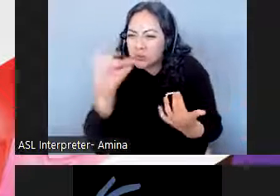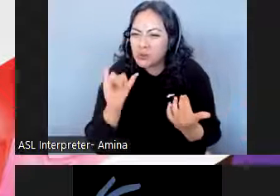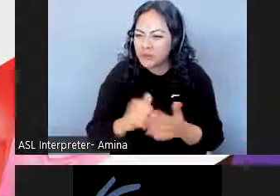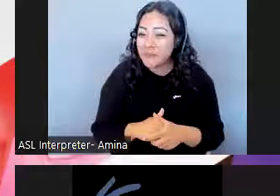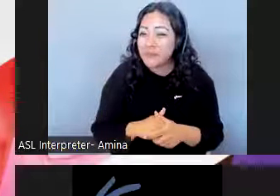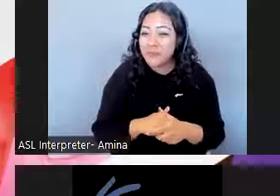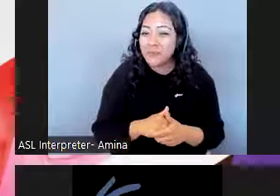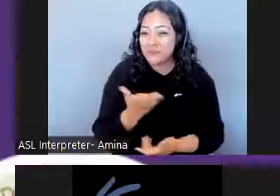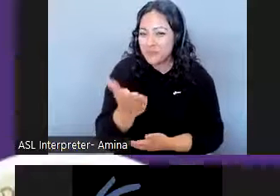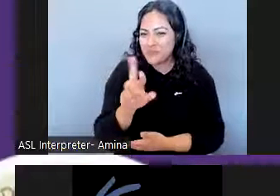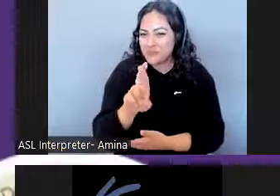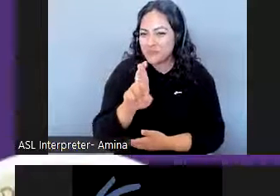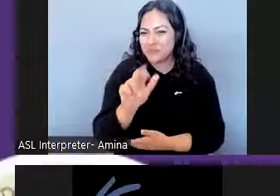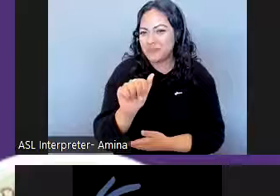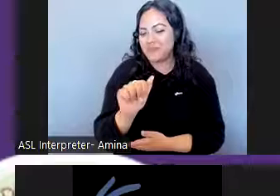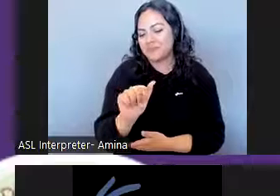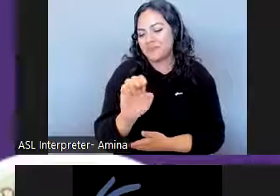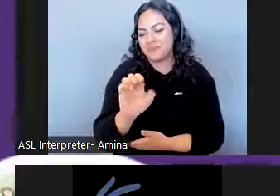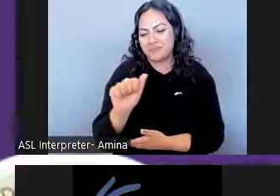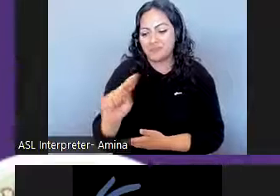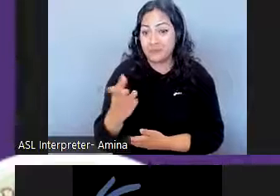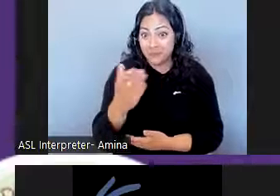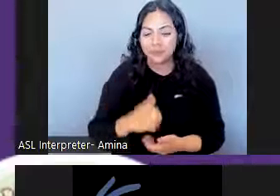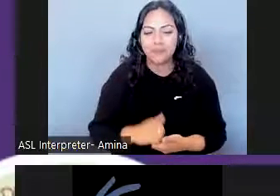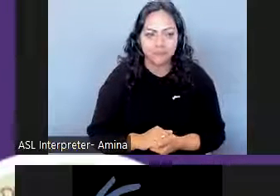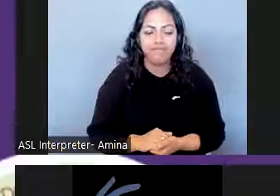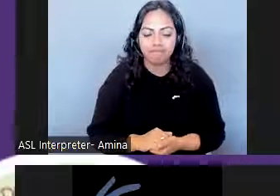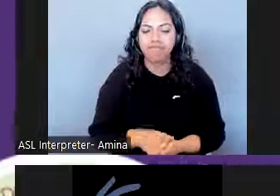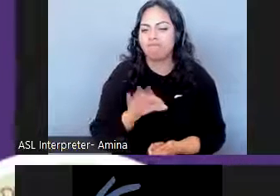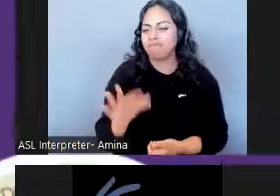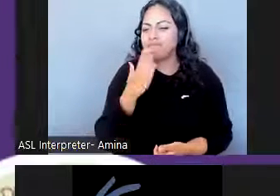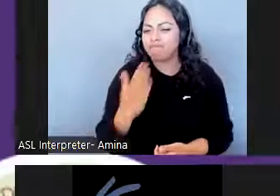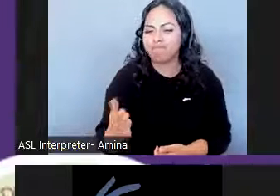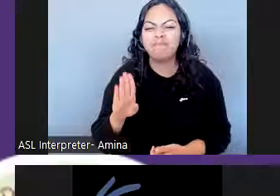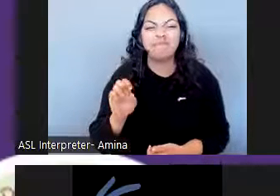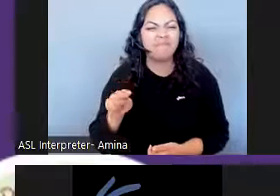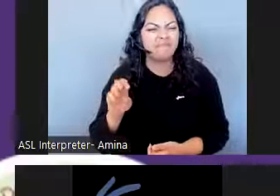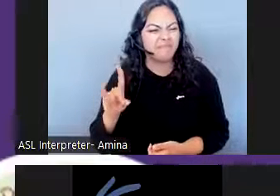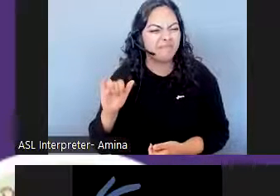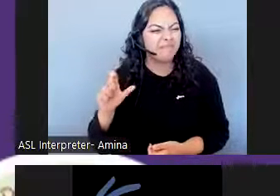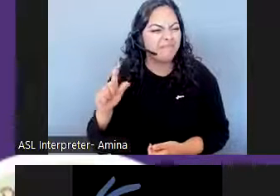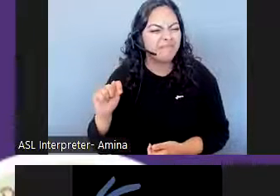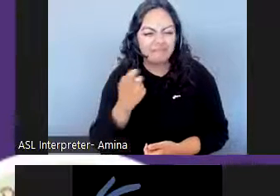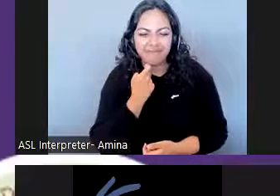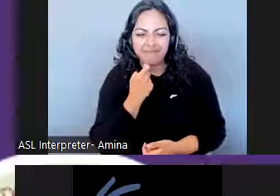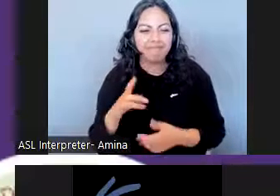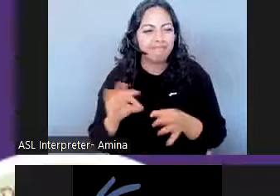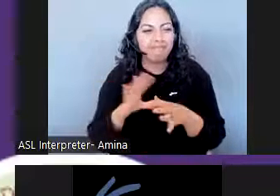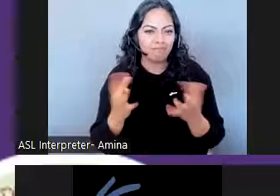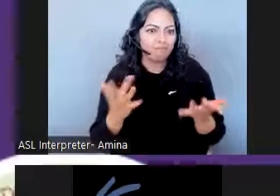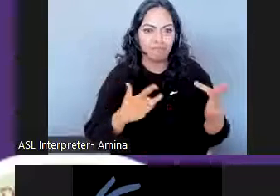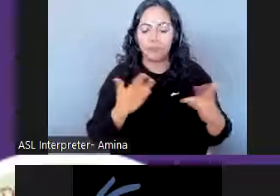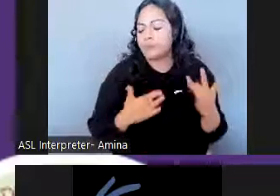you. Thanks, Benedict. So as Benedict indicated, we are so excited